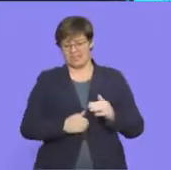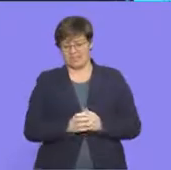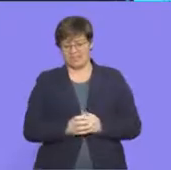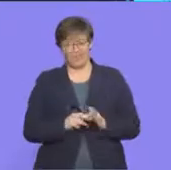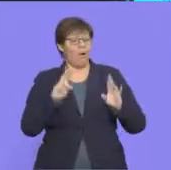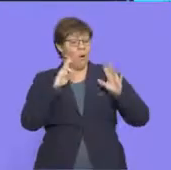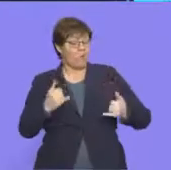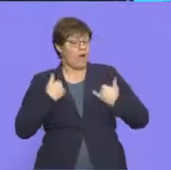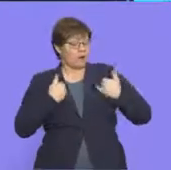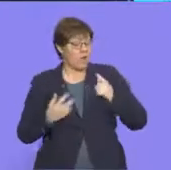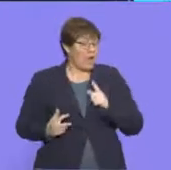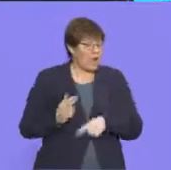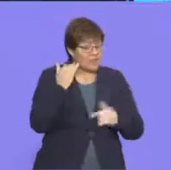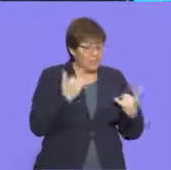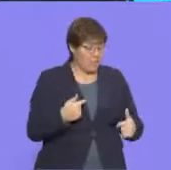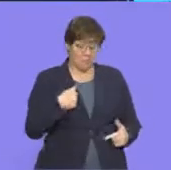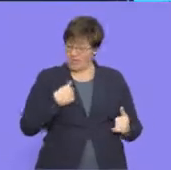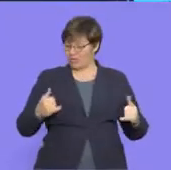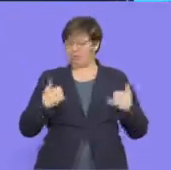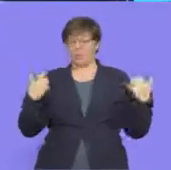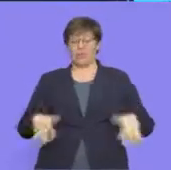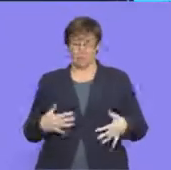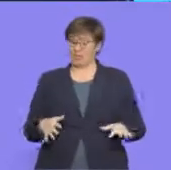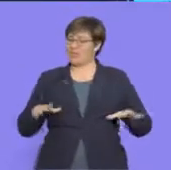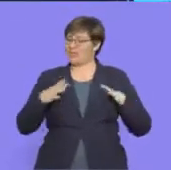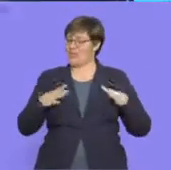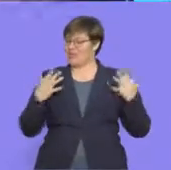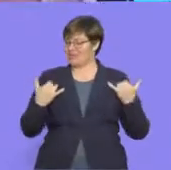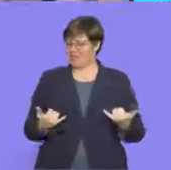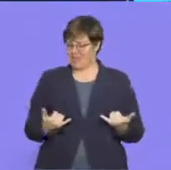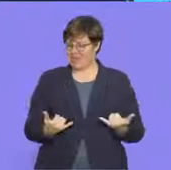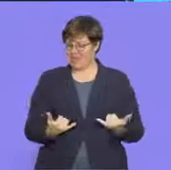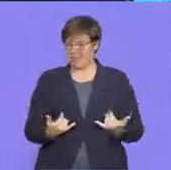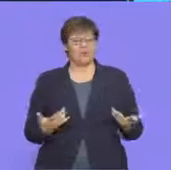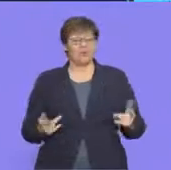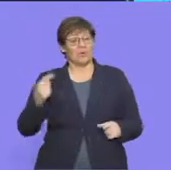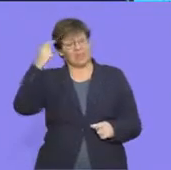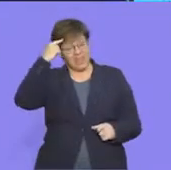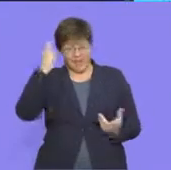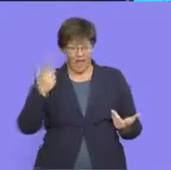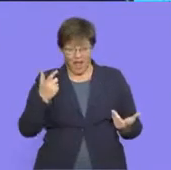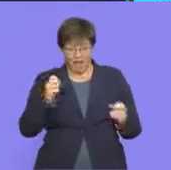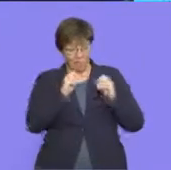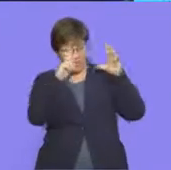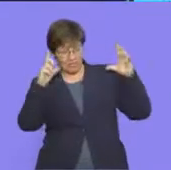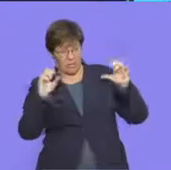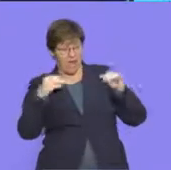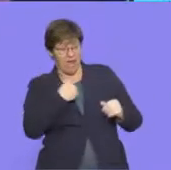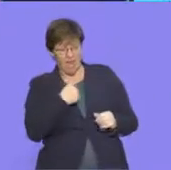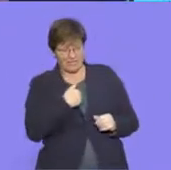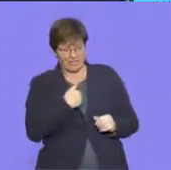I really enjoyed it. That's all we're going to do for today. I don't think you'll be able to get the picture of the heart out